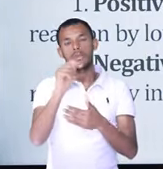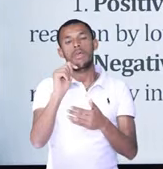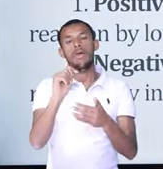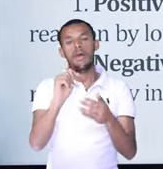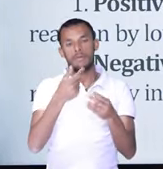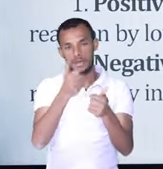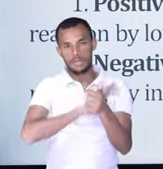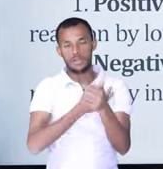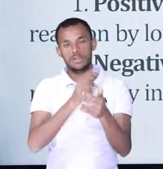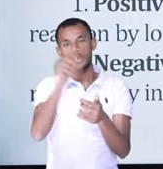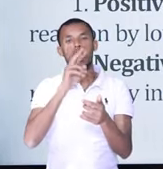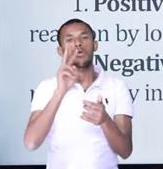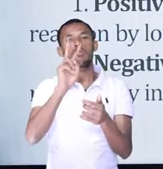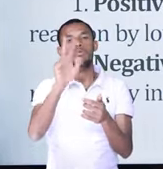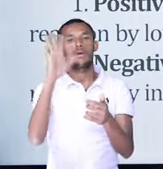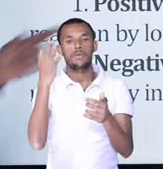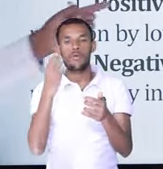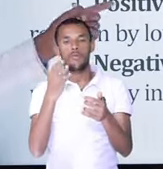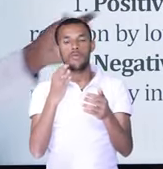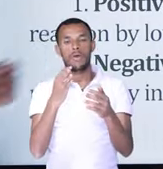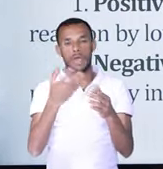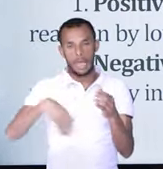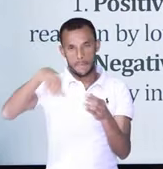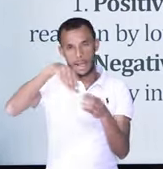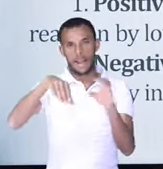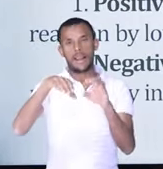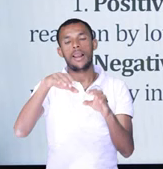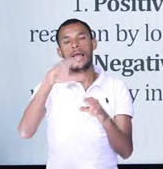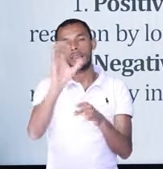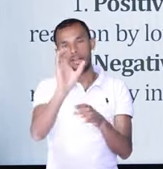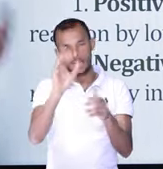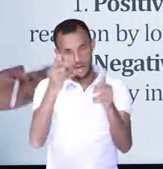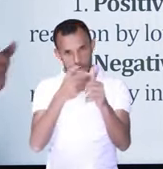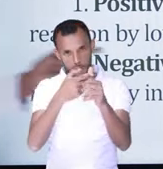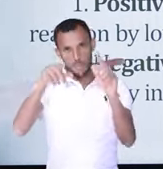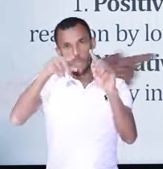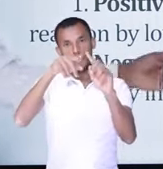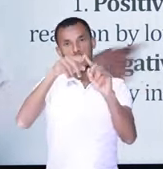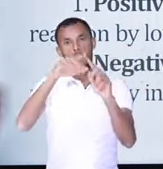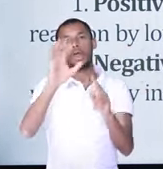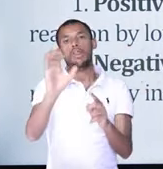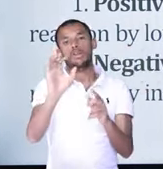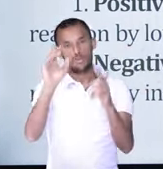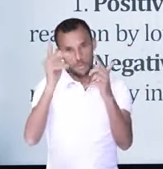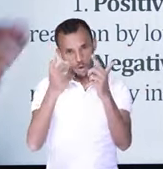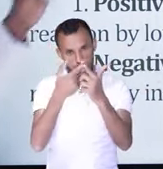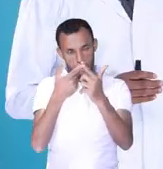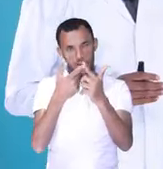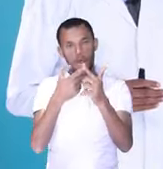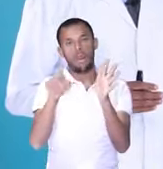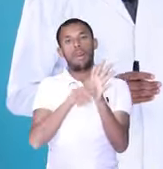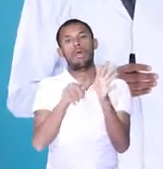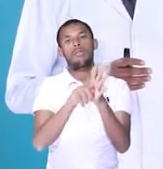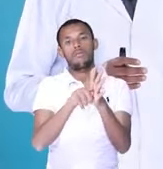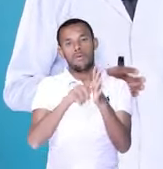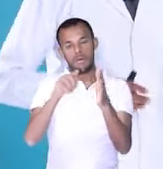two types of chemical catalysts. One, positive catalyst. The other one is negative catalyst.